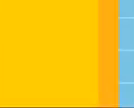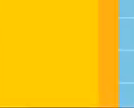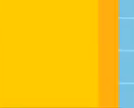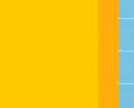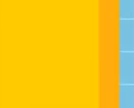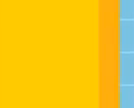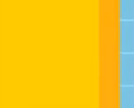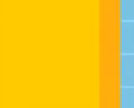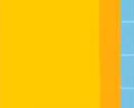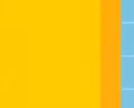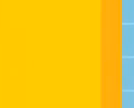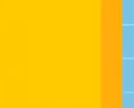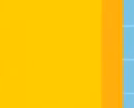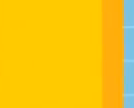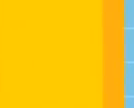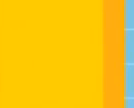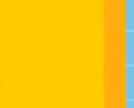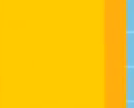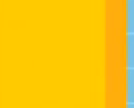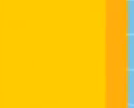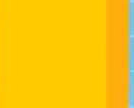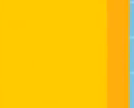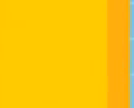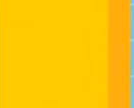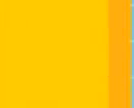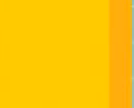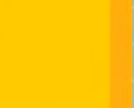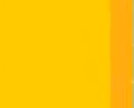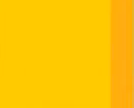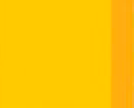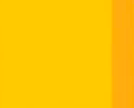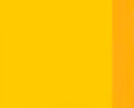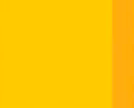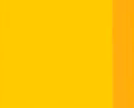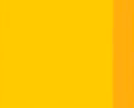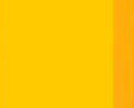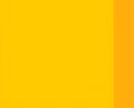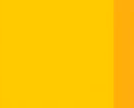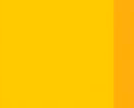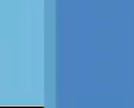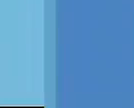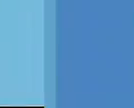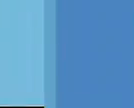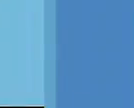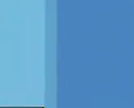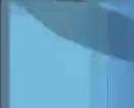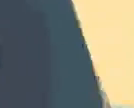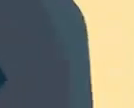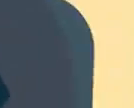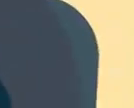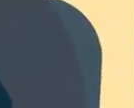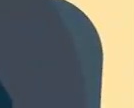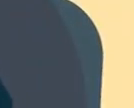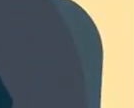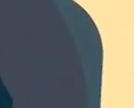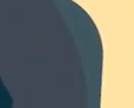Celsius. Although it's uncommon, other symptoms like mild nausea, vomiting, or mild diarrhea are possible to set in. Day 4. Throat